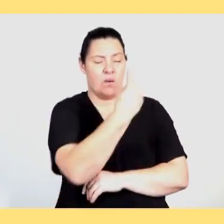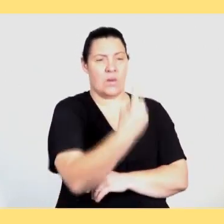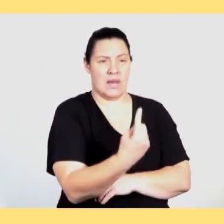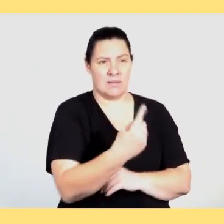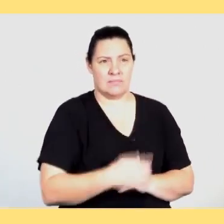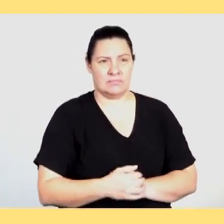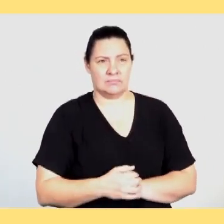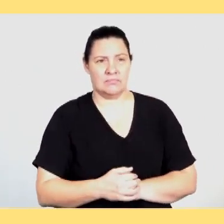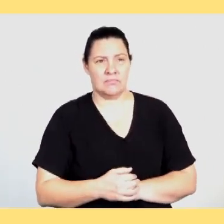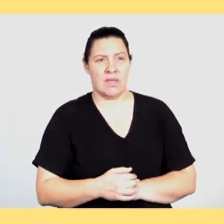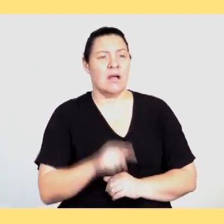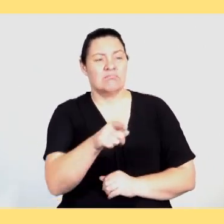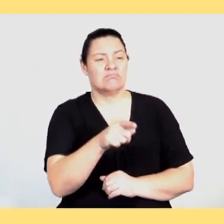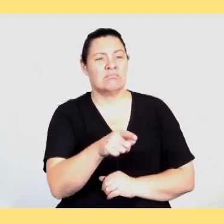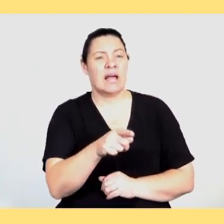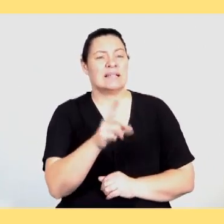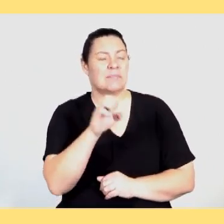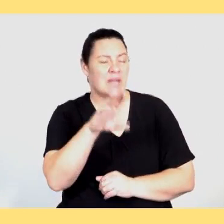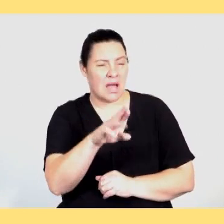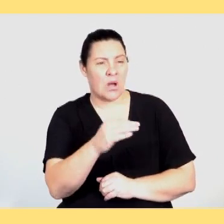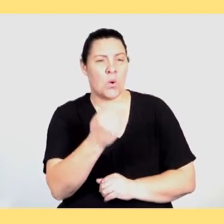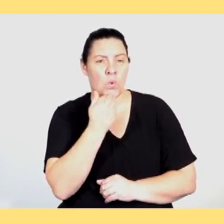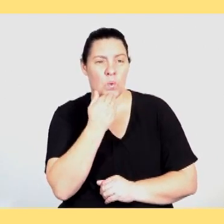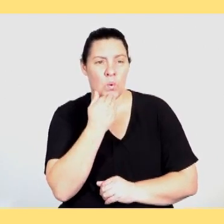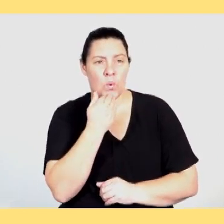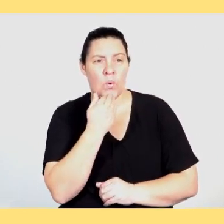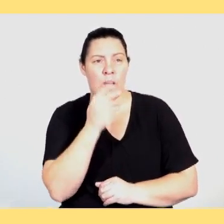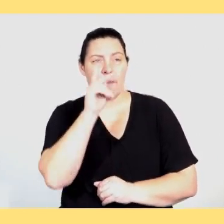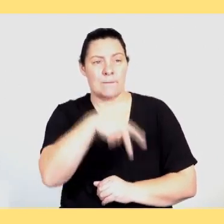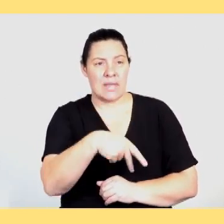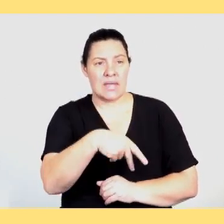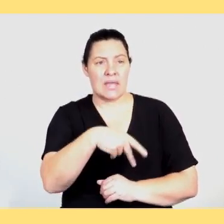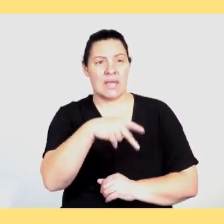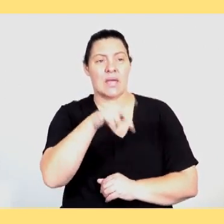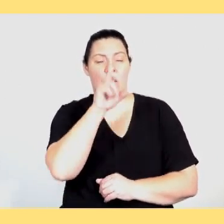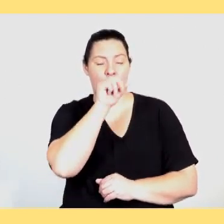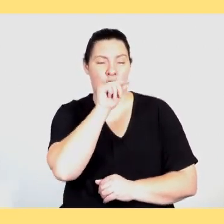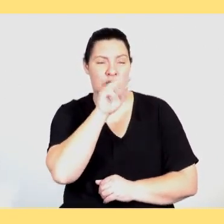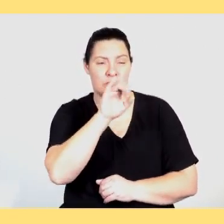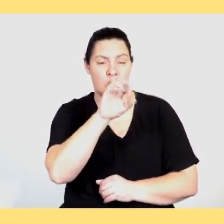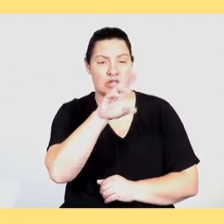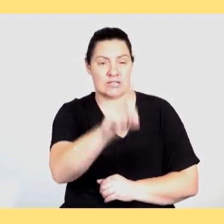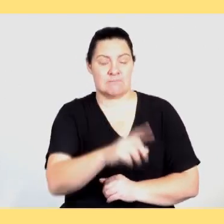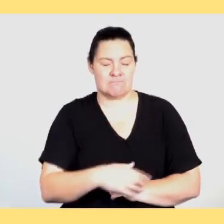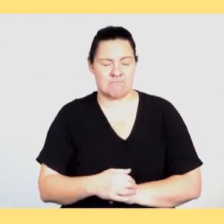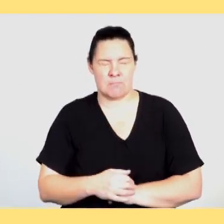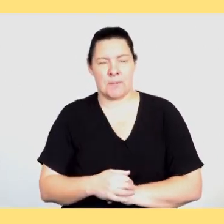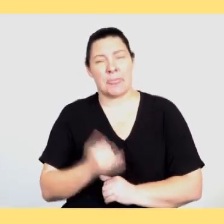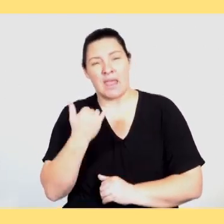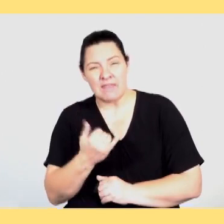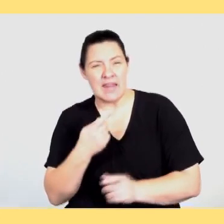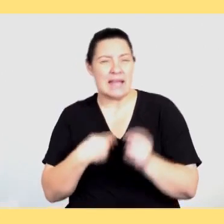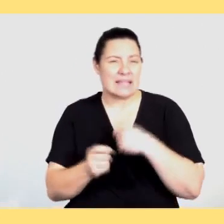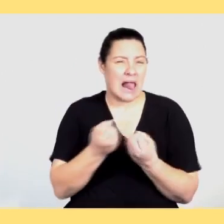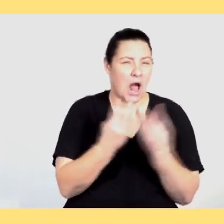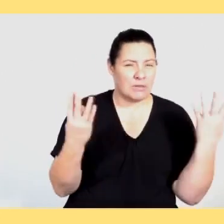is 1. And the debtor is P. Bird. P. Bird. And then we sold goods